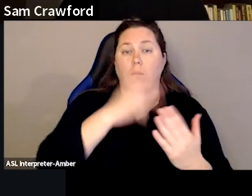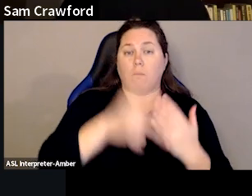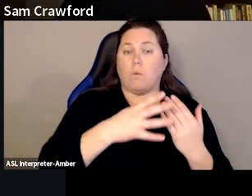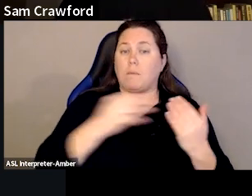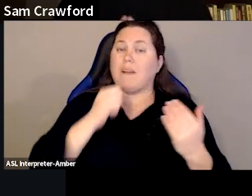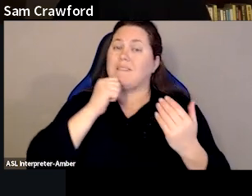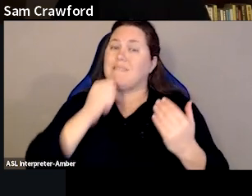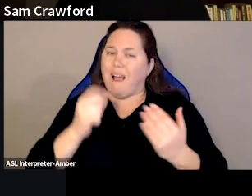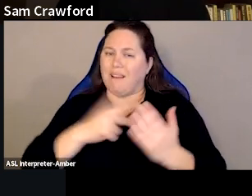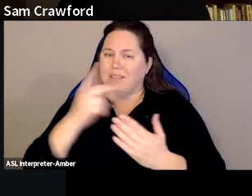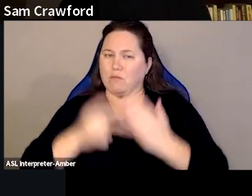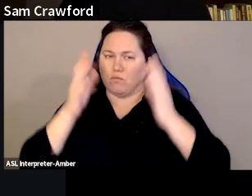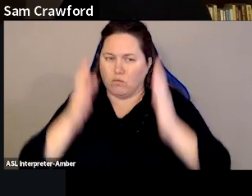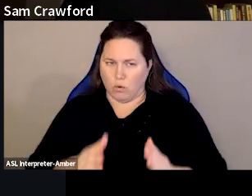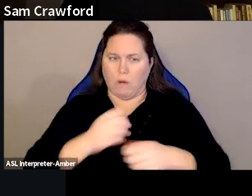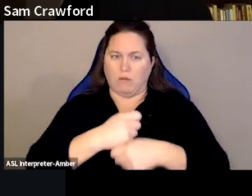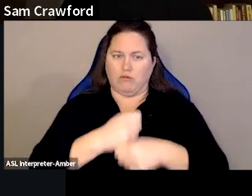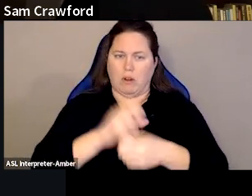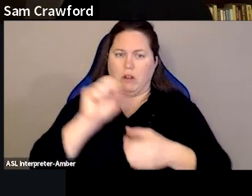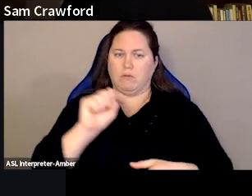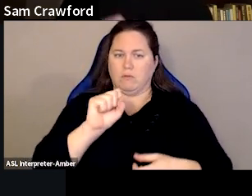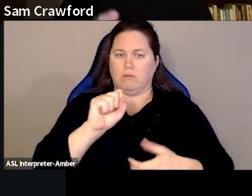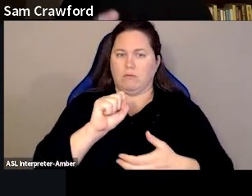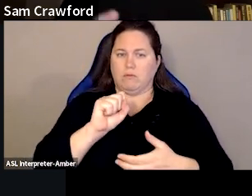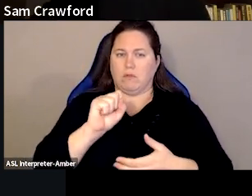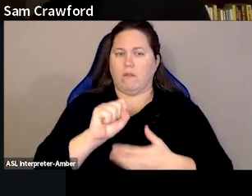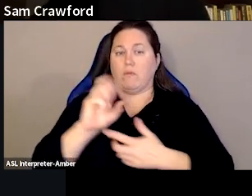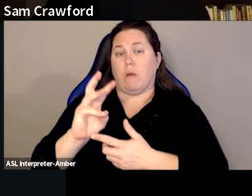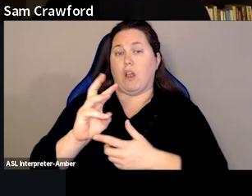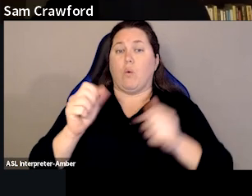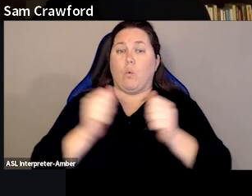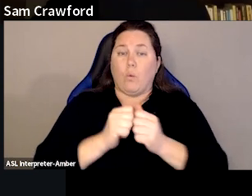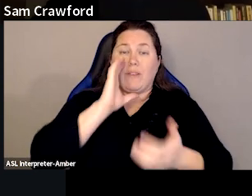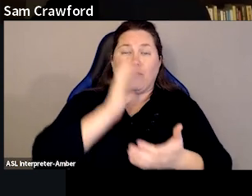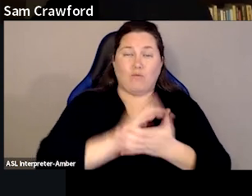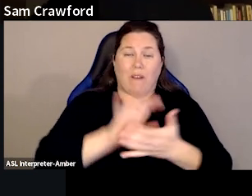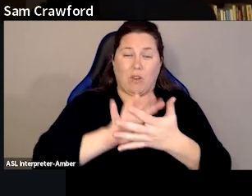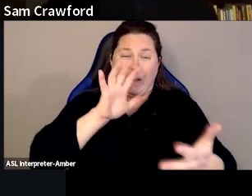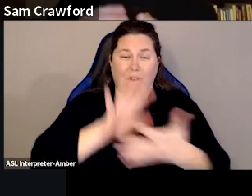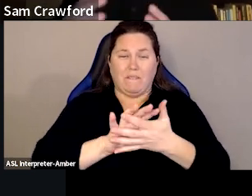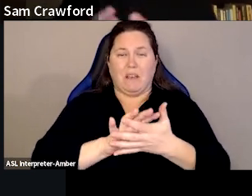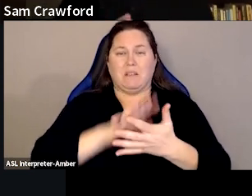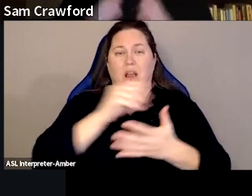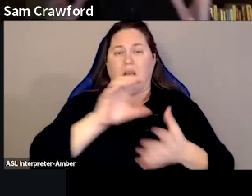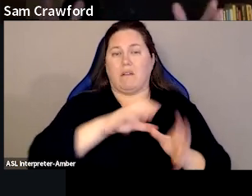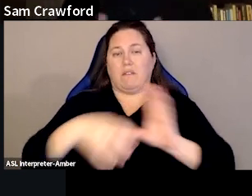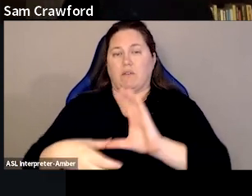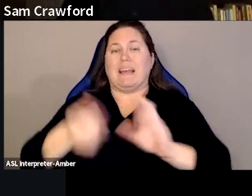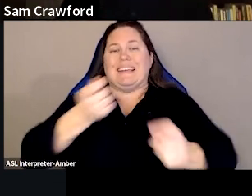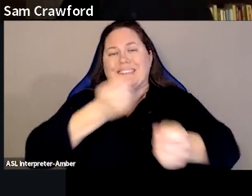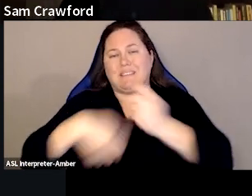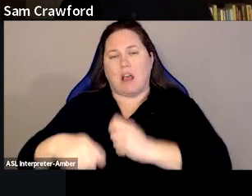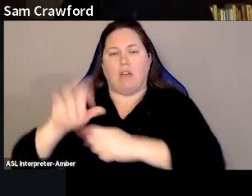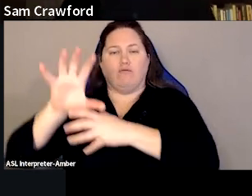software and graphical interfaces and configuration instead of traditional computer programming. And I know that's